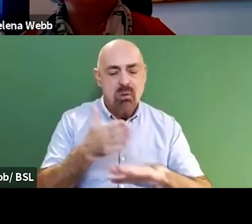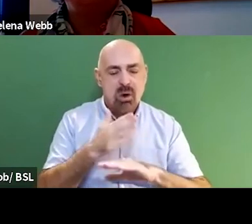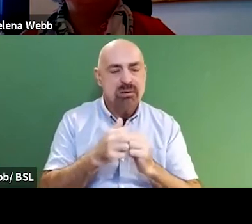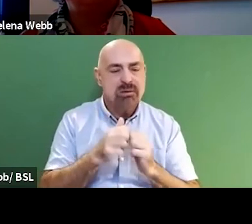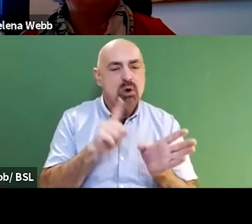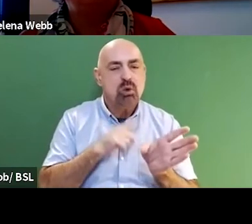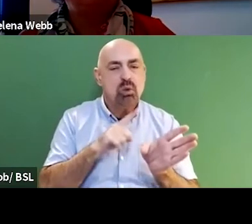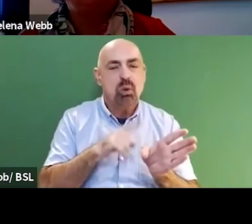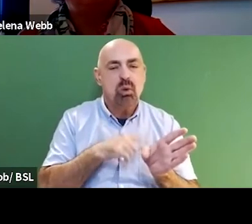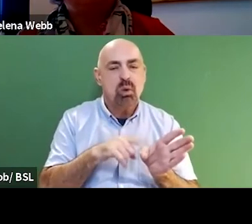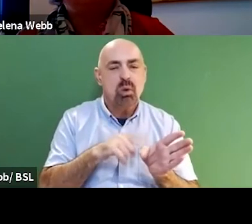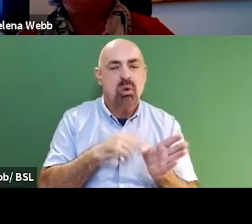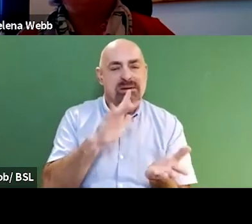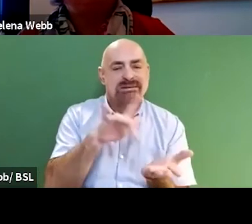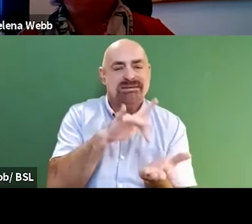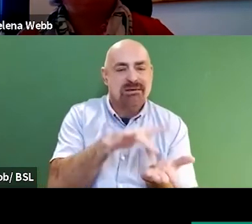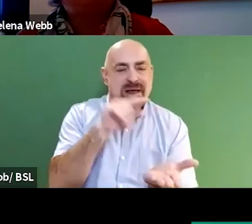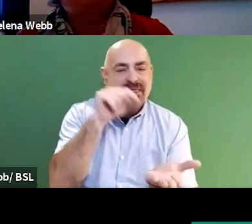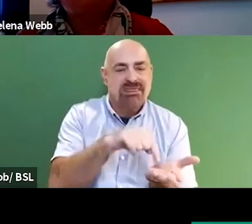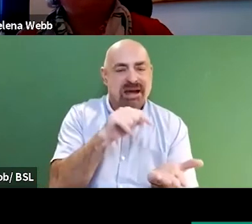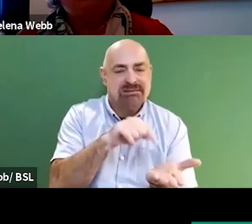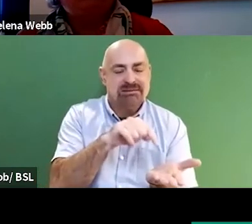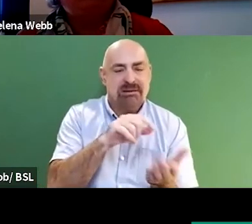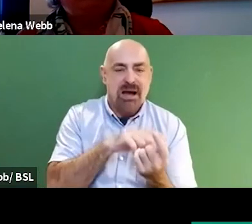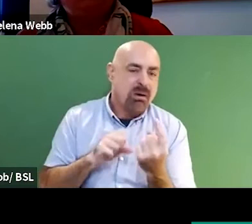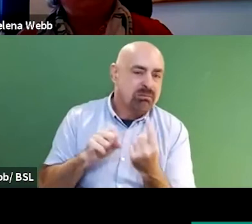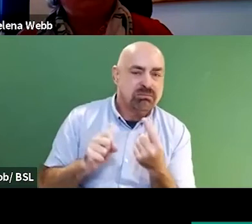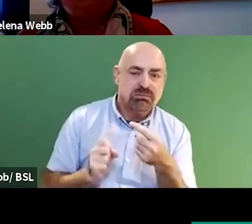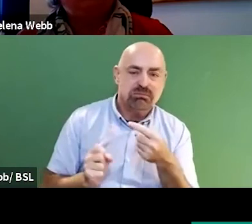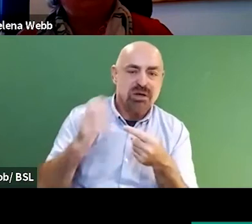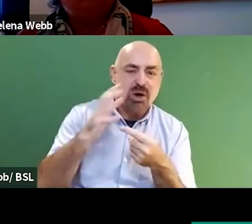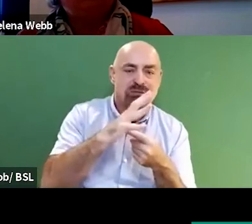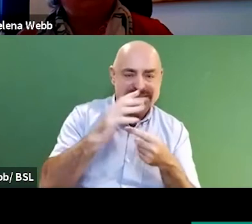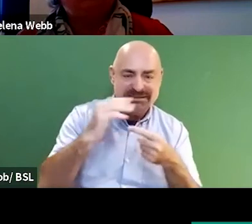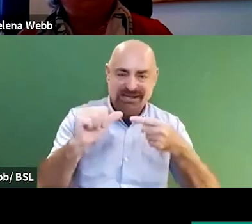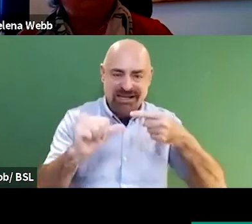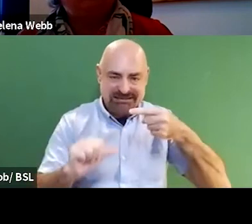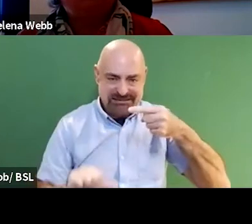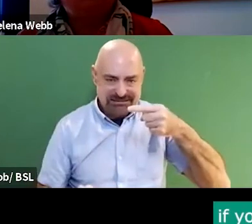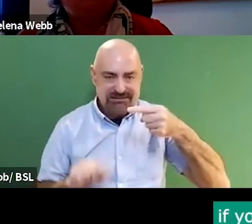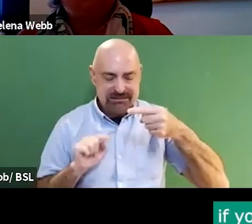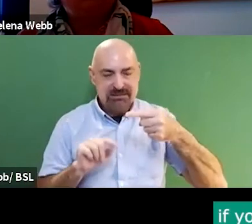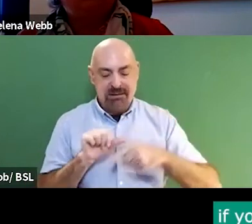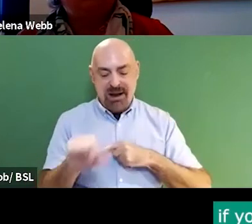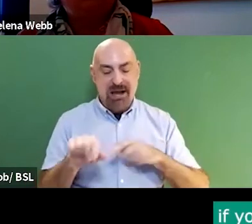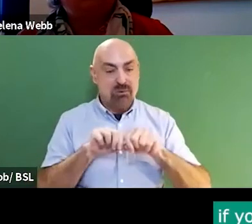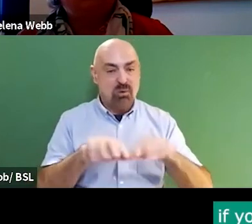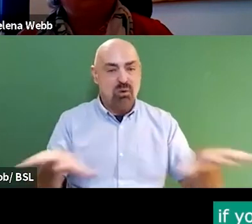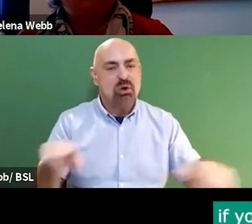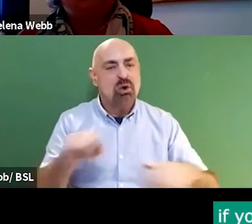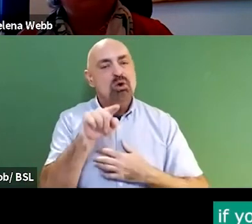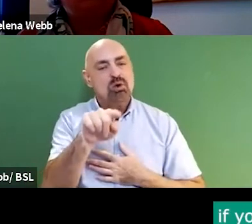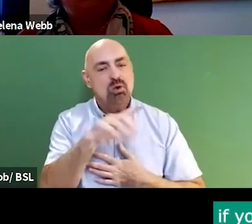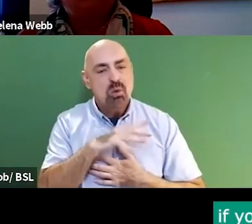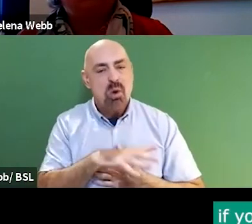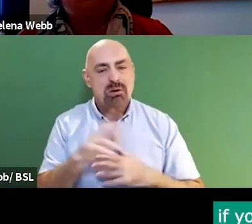So that's on our priority module list to look at after the launch. So if you do want to get into contact